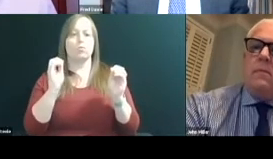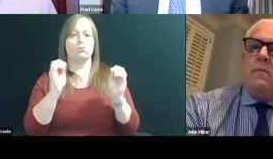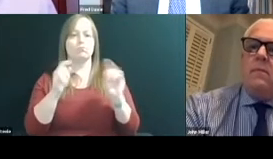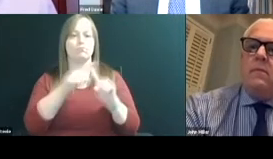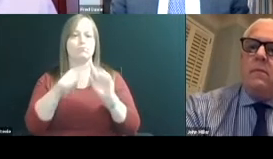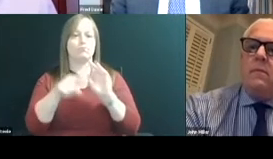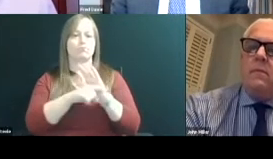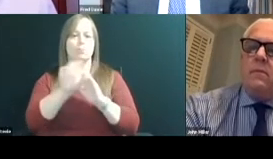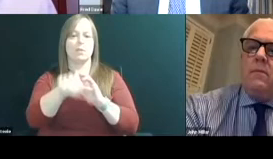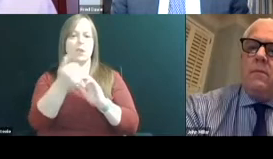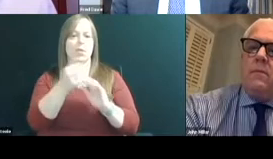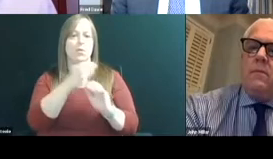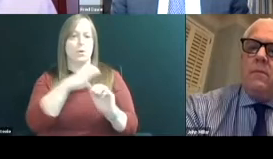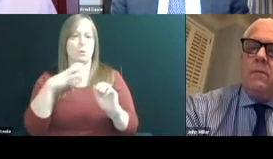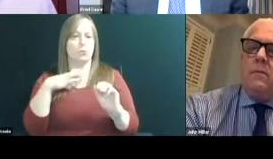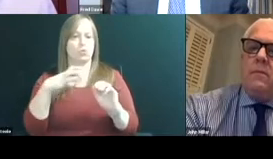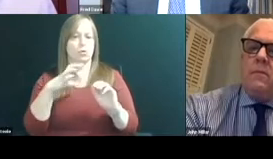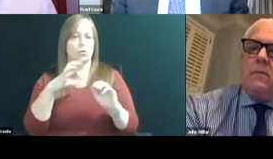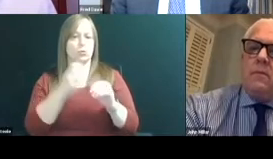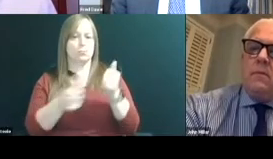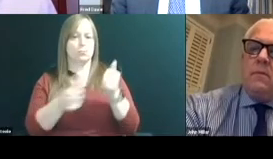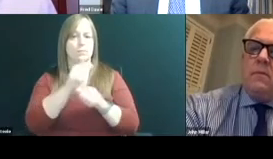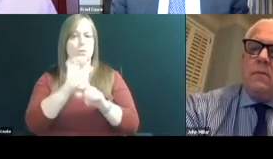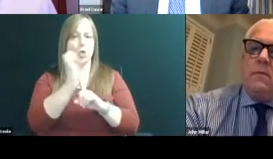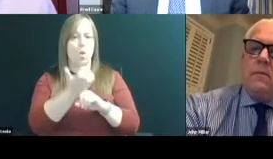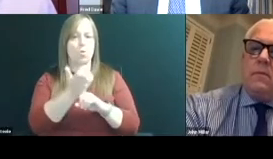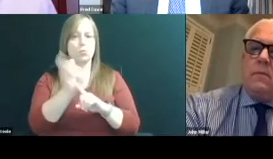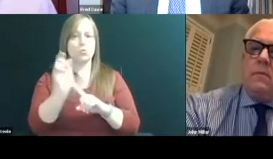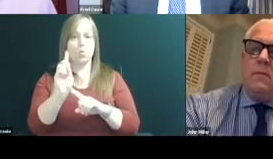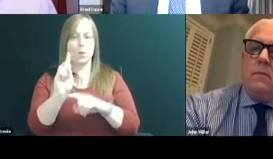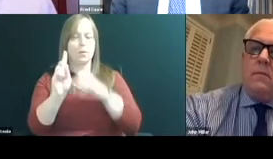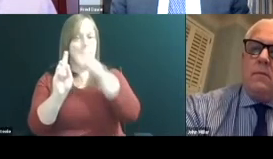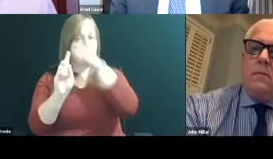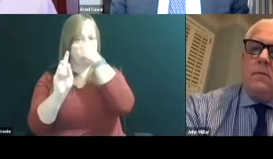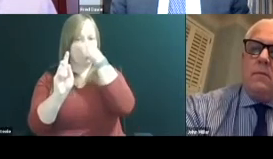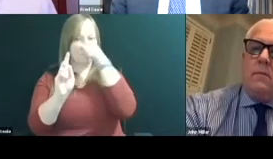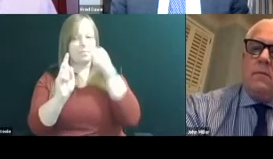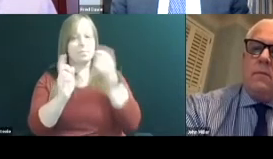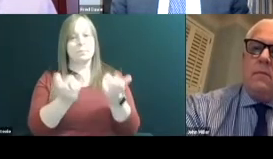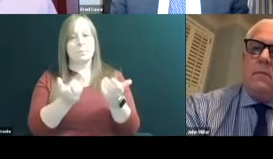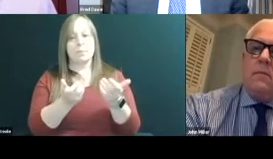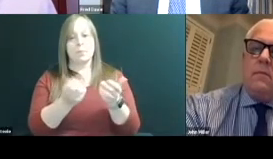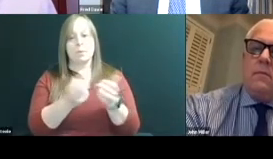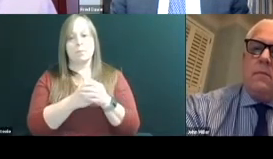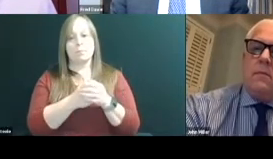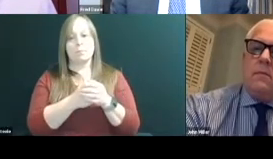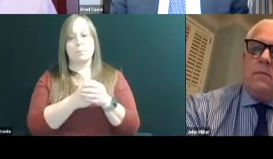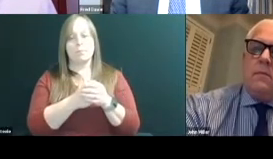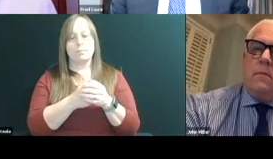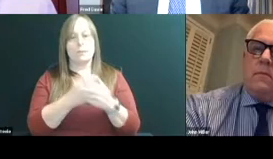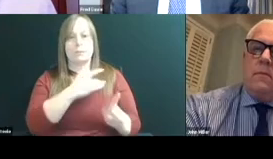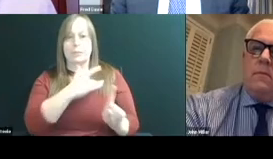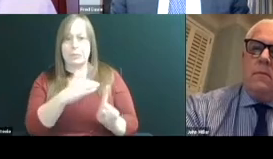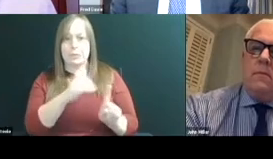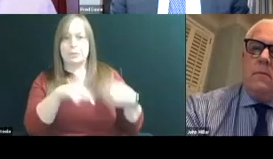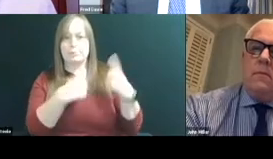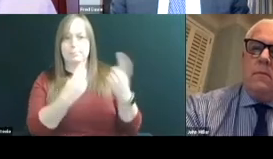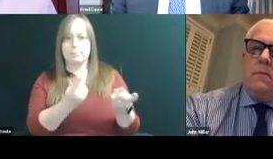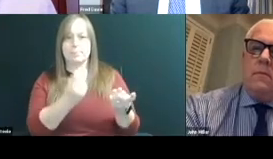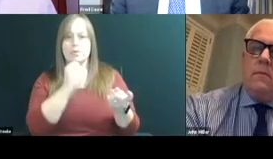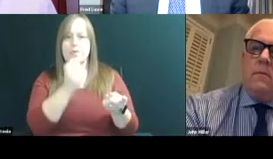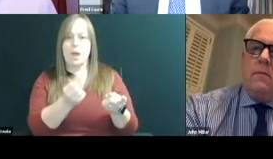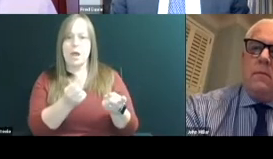on any of the commissioners, but a culture where there is just a tendency